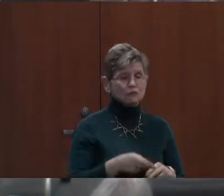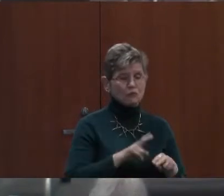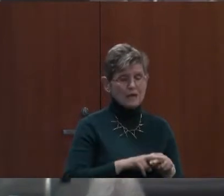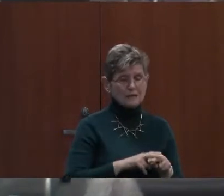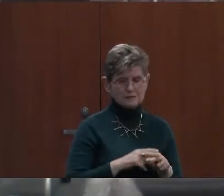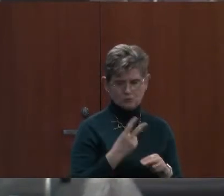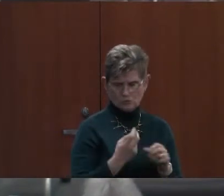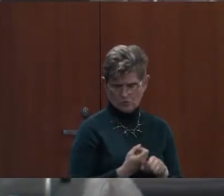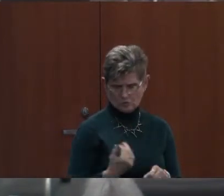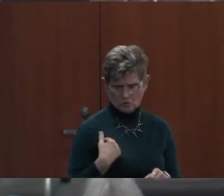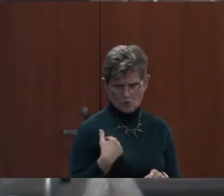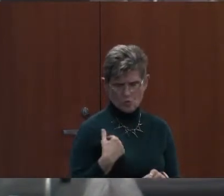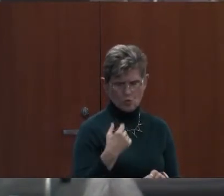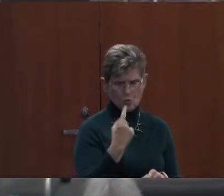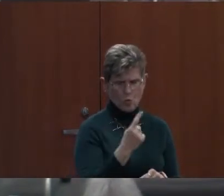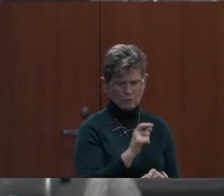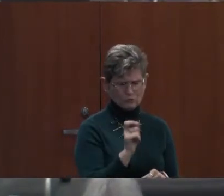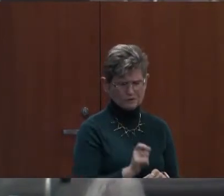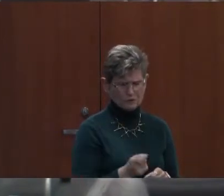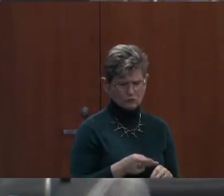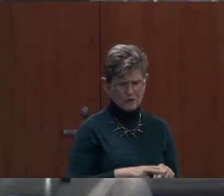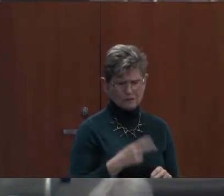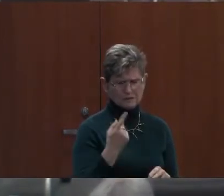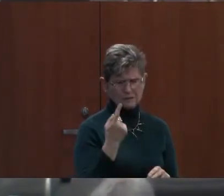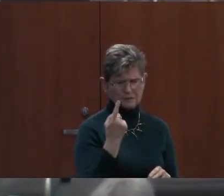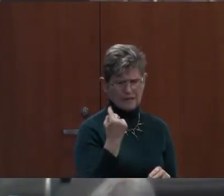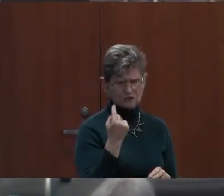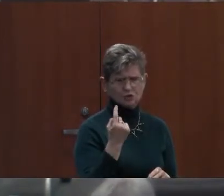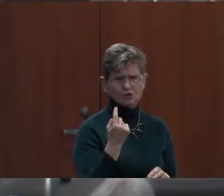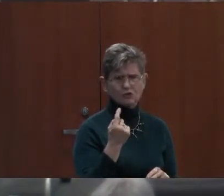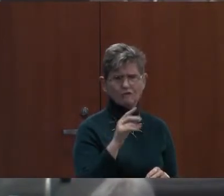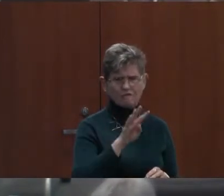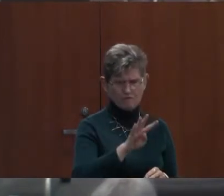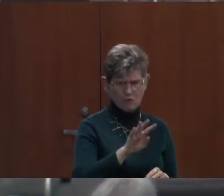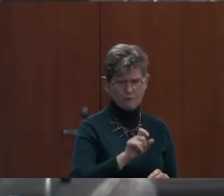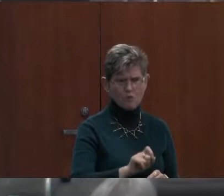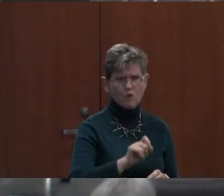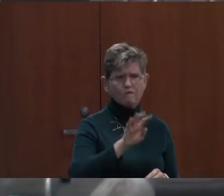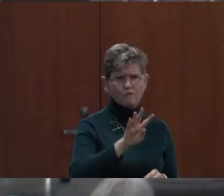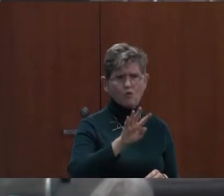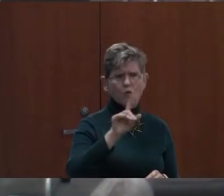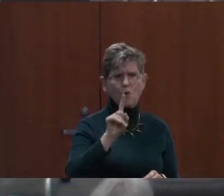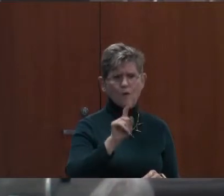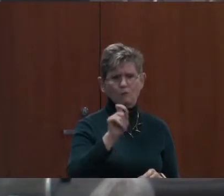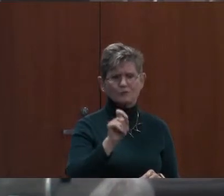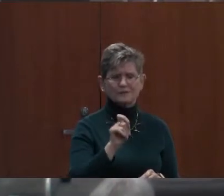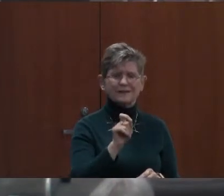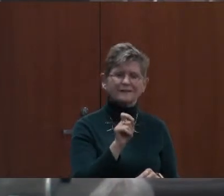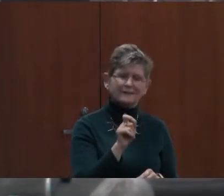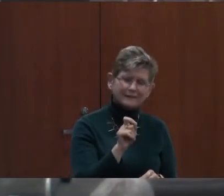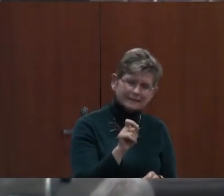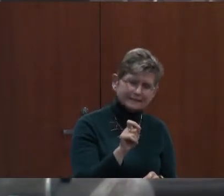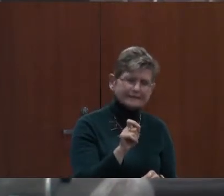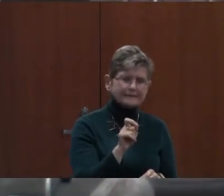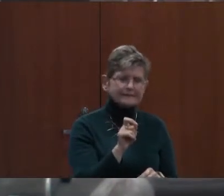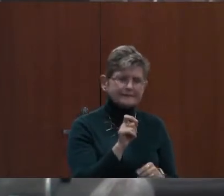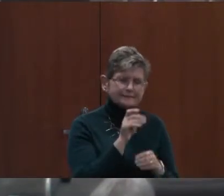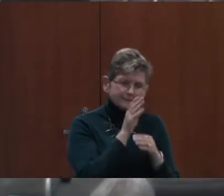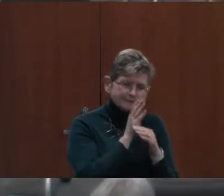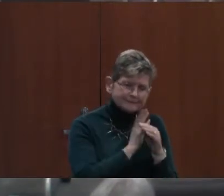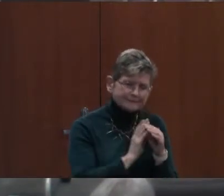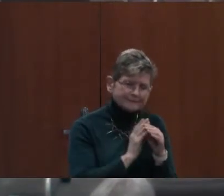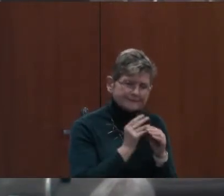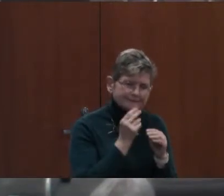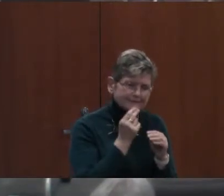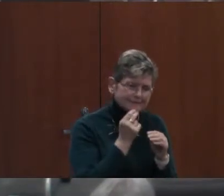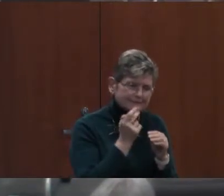last year. So I just want to note for the record that it was a 4.41% increase, a very modest increase, again,